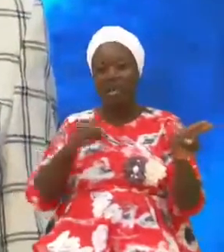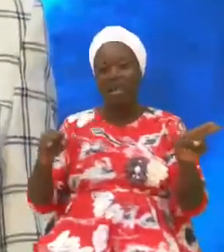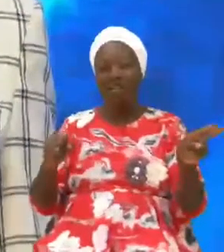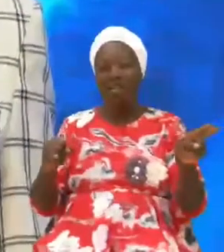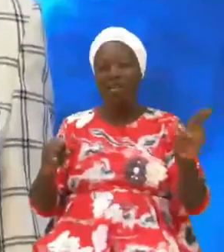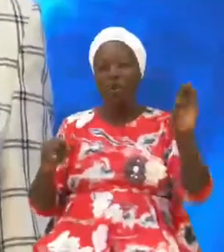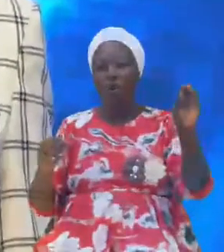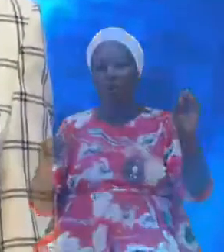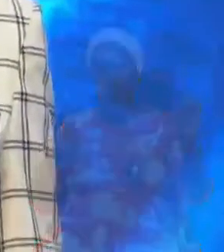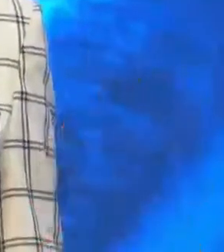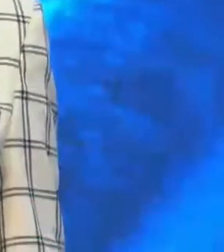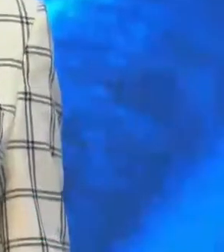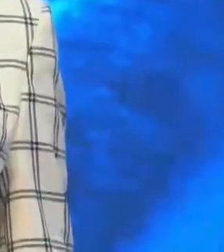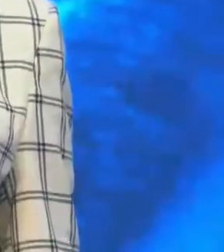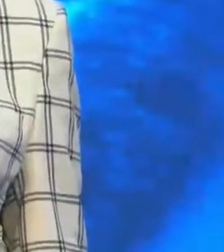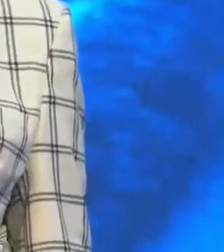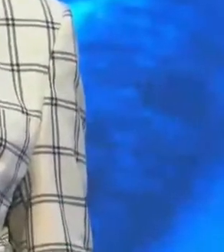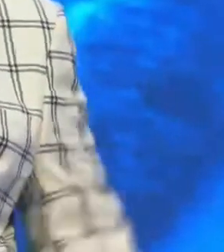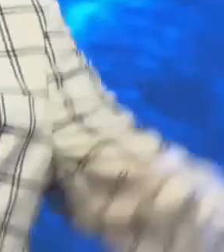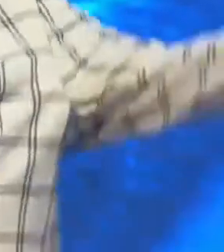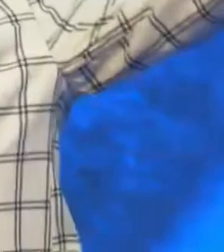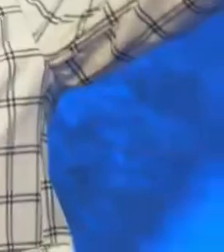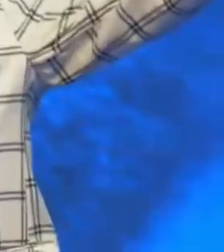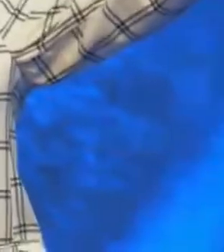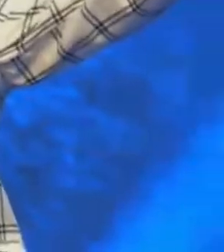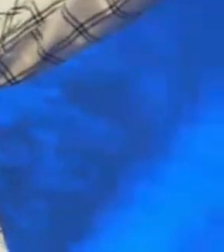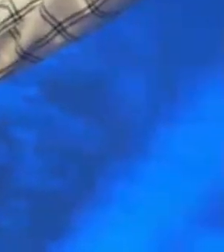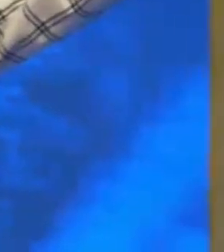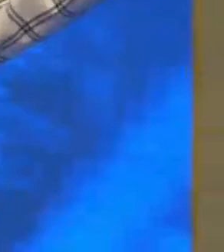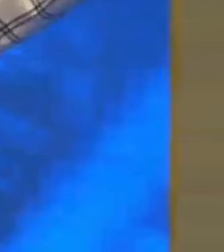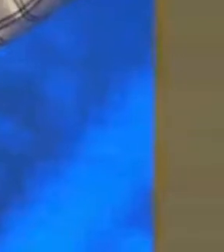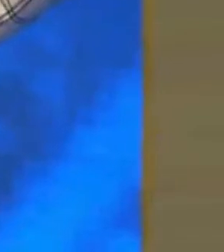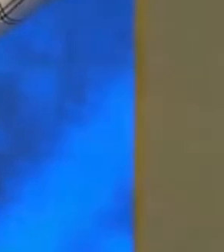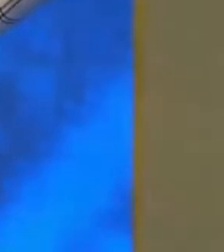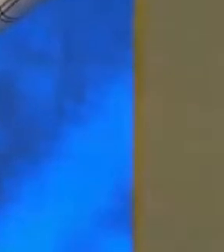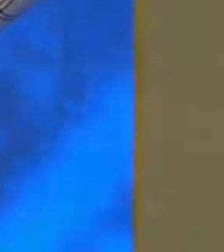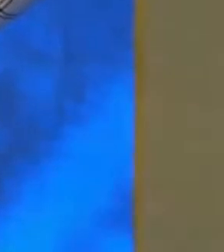healing, obtainment, wonders,